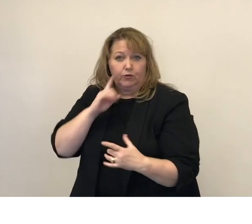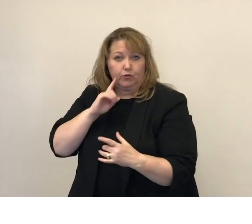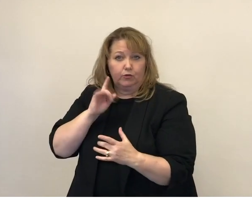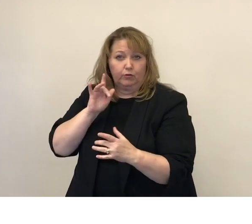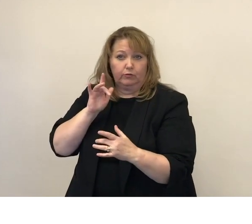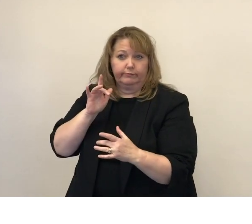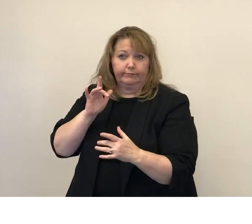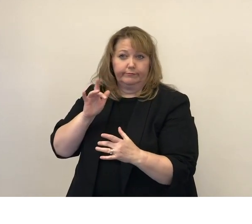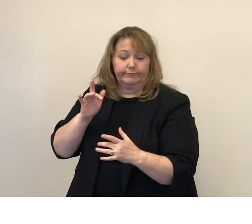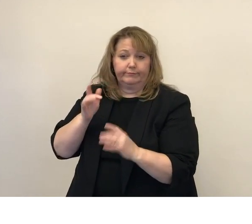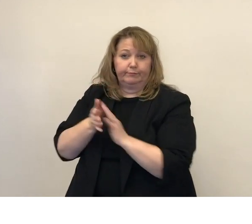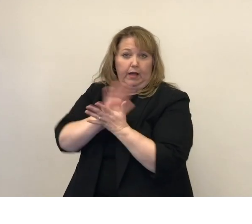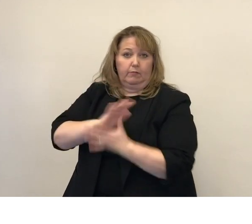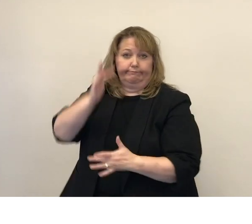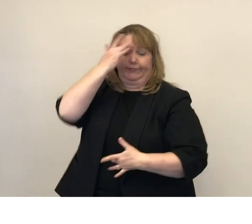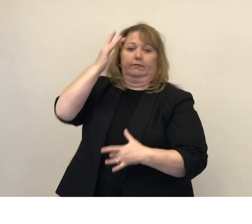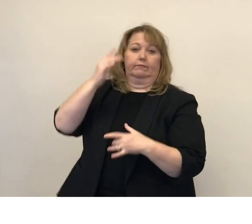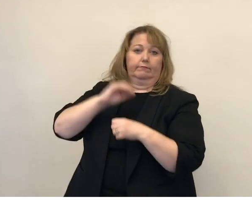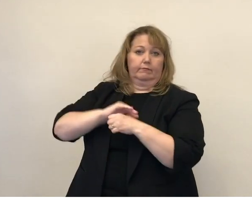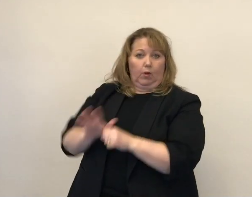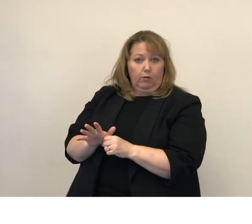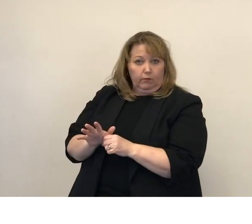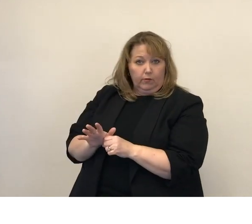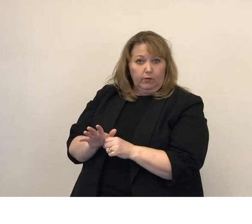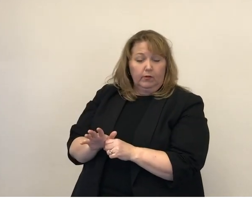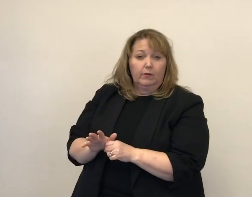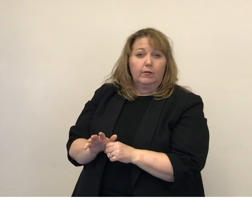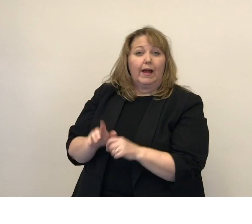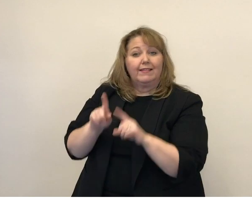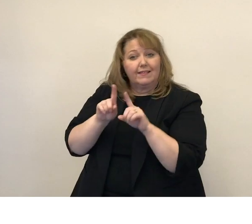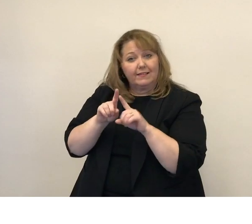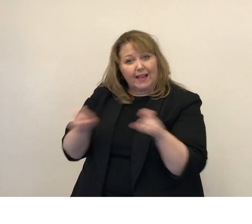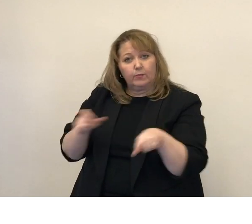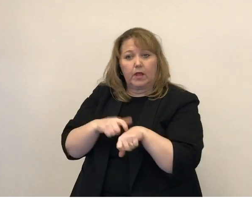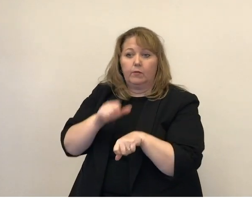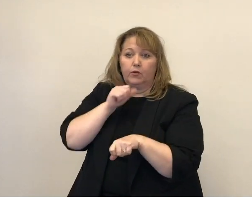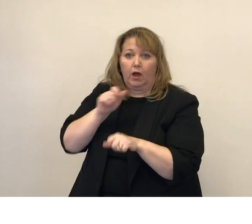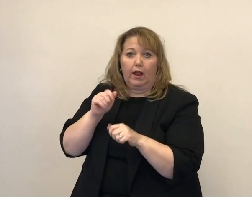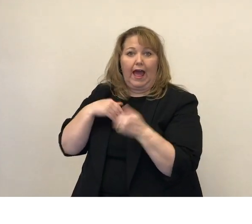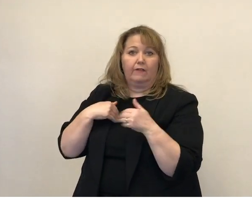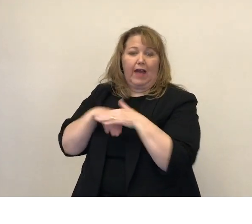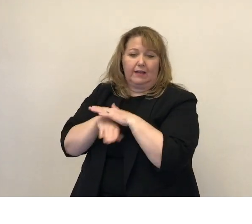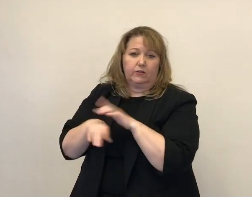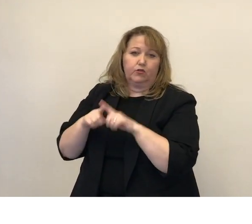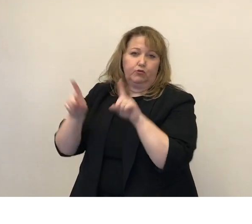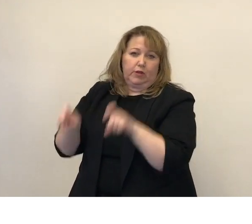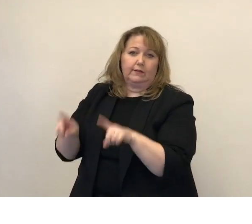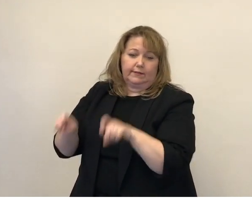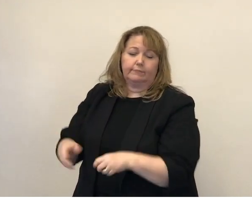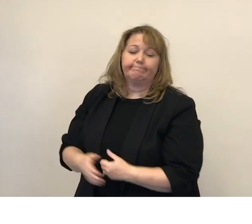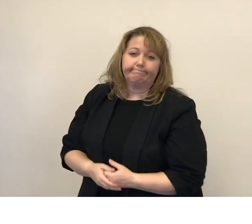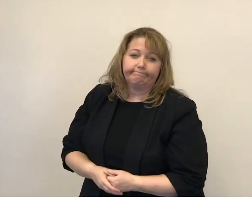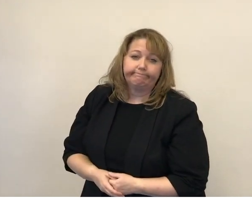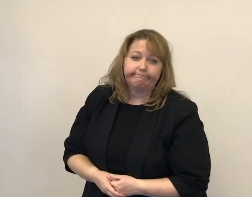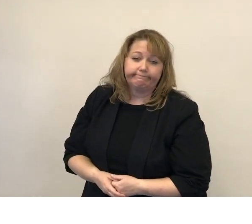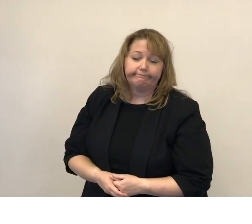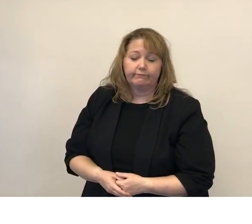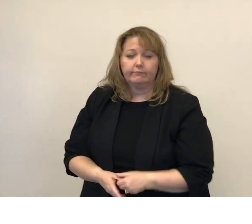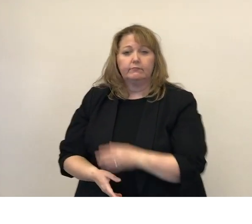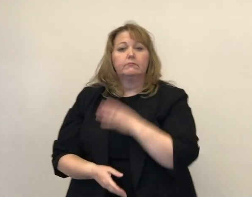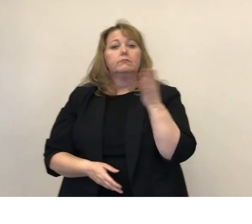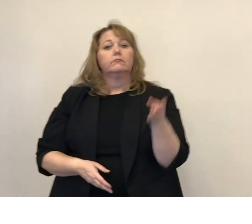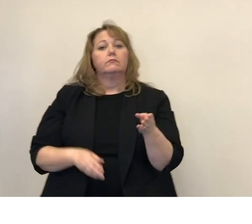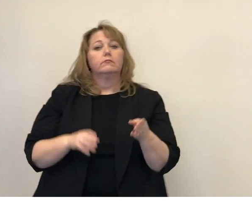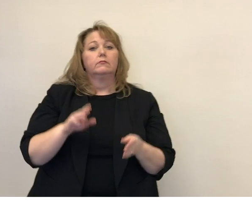The same is true for our convalescent care facilities. Thank you, and we'll go back to the phone line. Jacqueline Schultz,